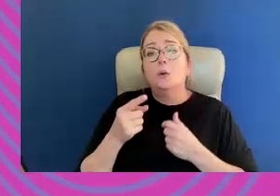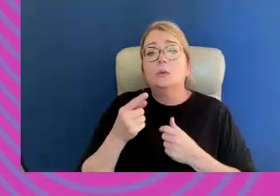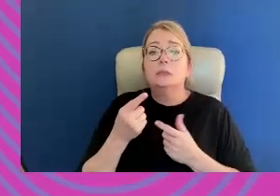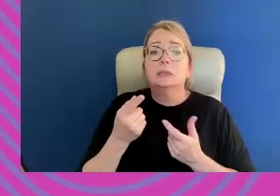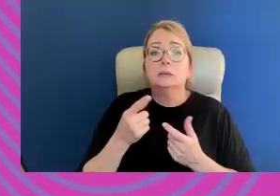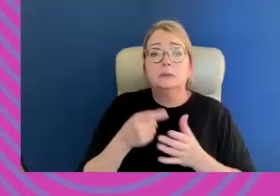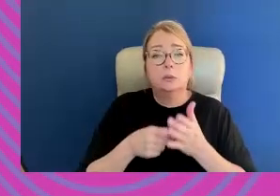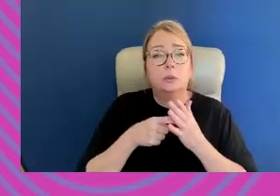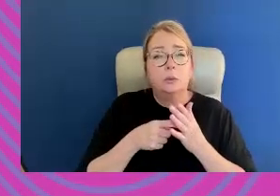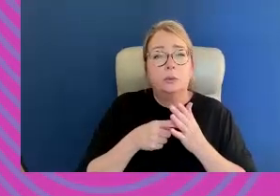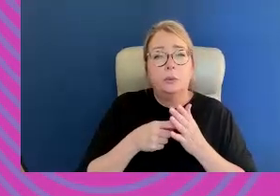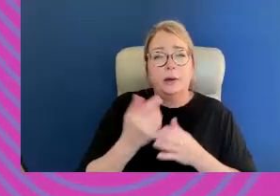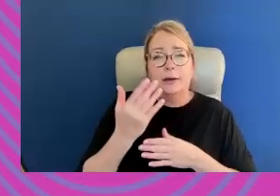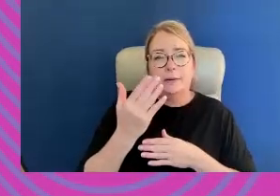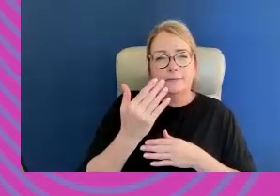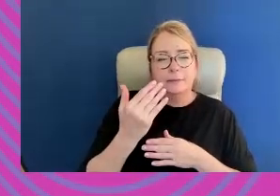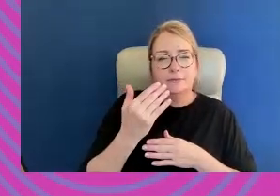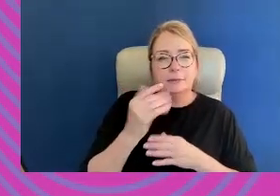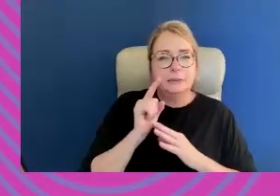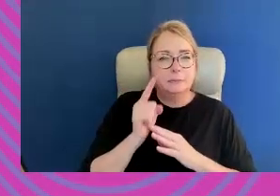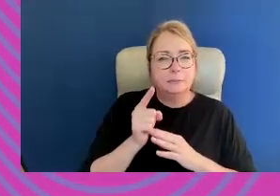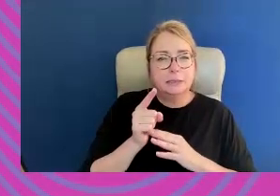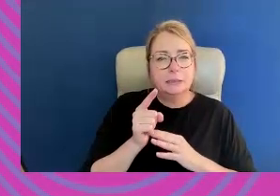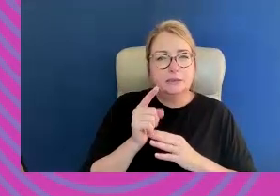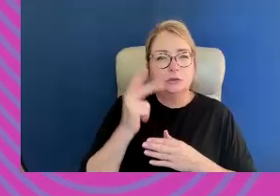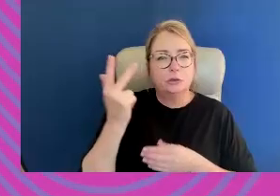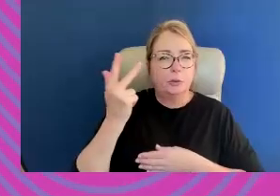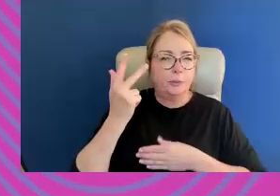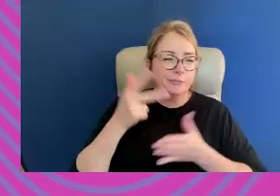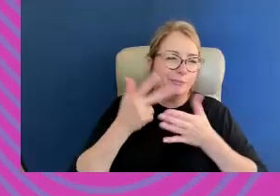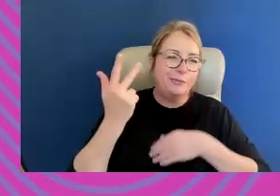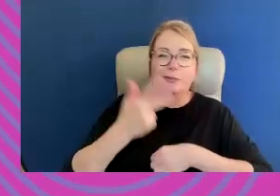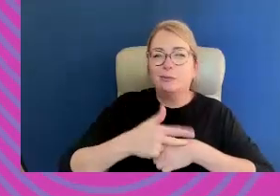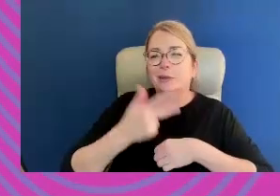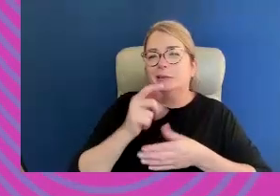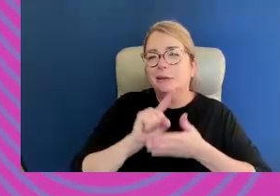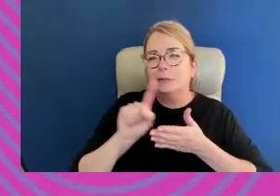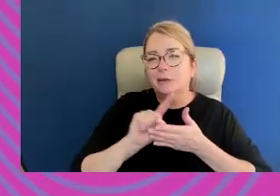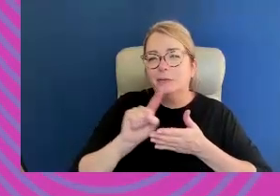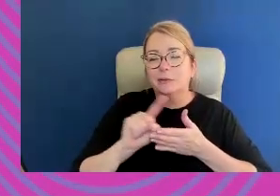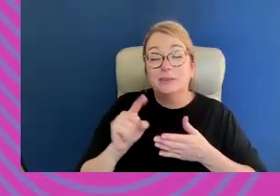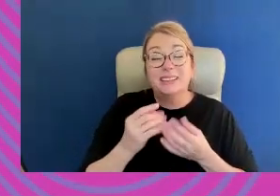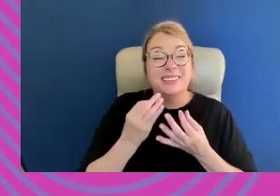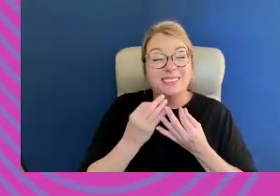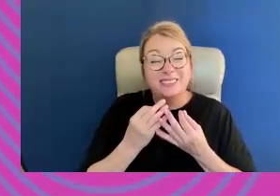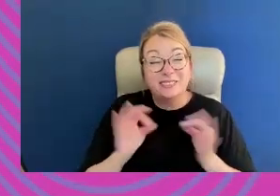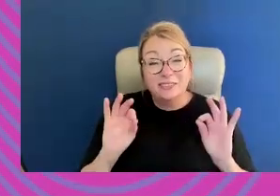to do this at least 3 times a week, and it'll help you. Big plus is it doesn't cost you anything. You can do this at your own convenience. You can